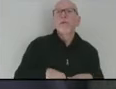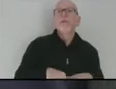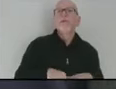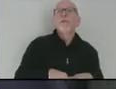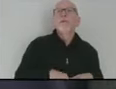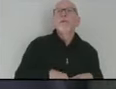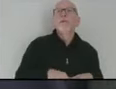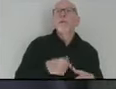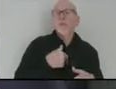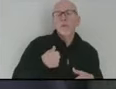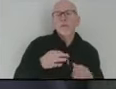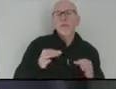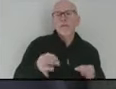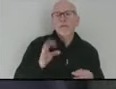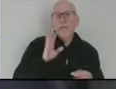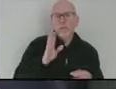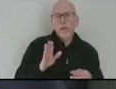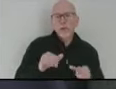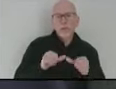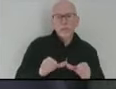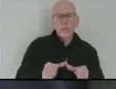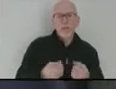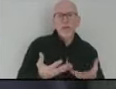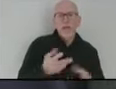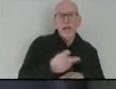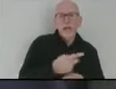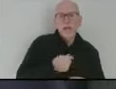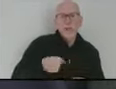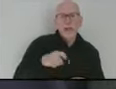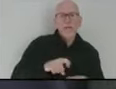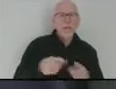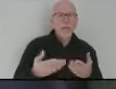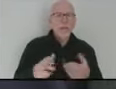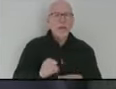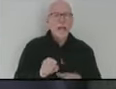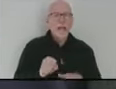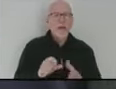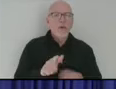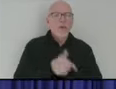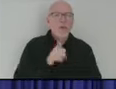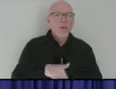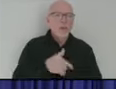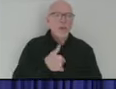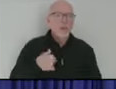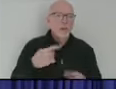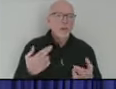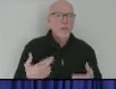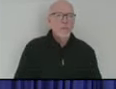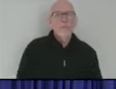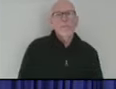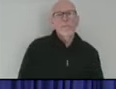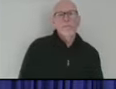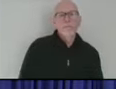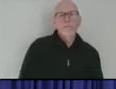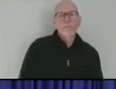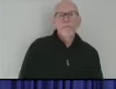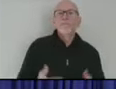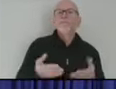We will definitely continue to deliver the care we need to, but it may take a little longer for us to do that. Thank you for joining today's